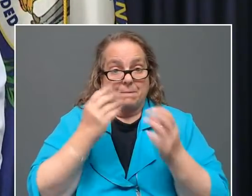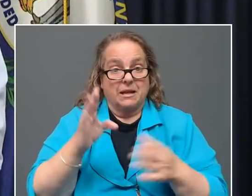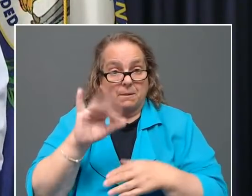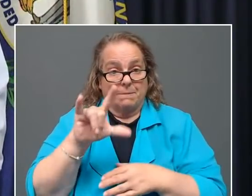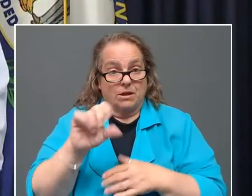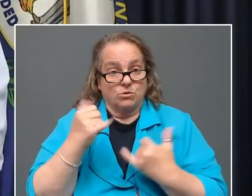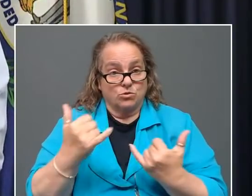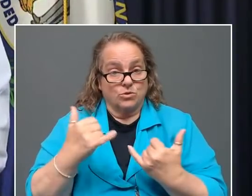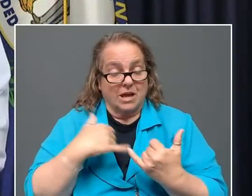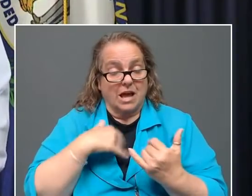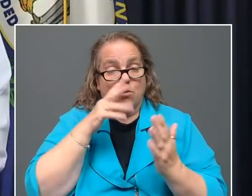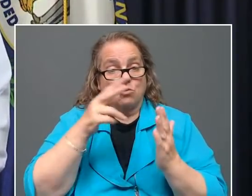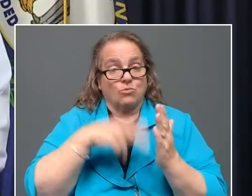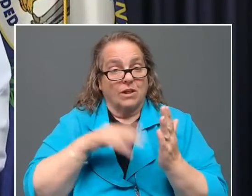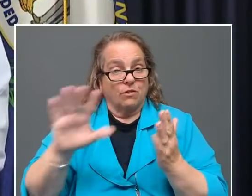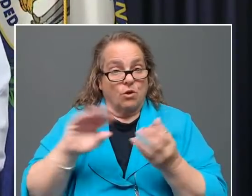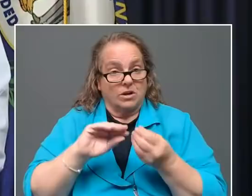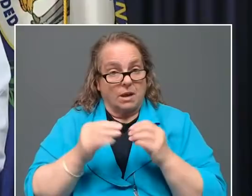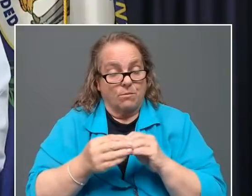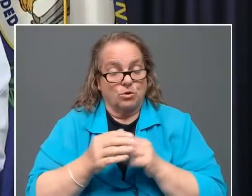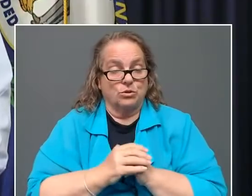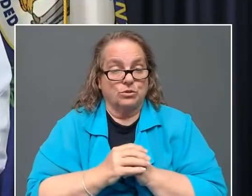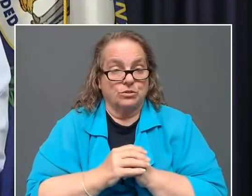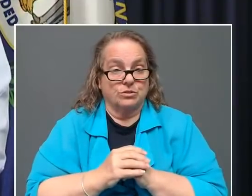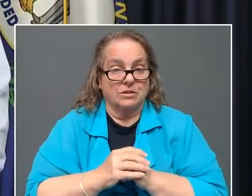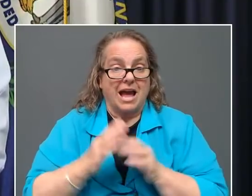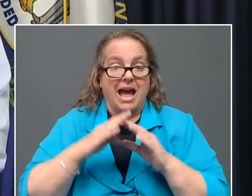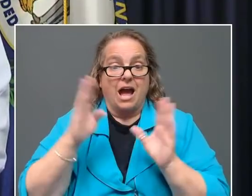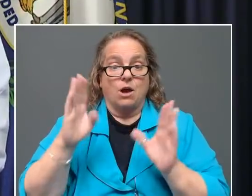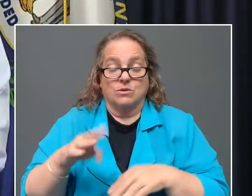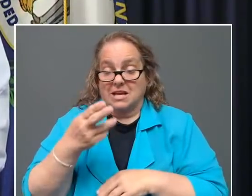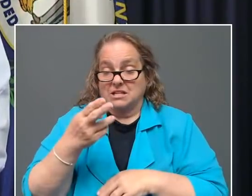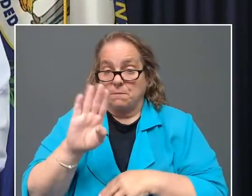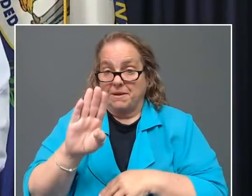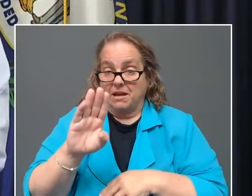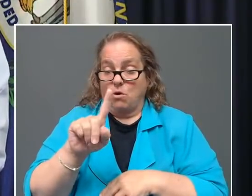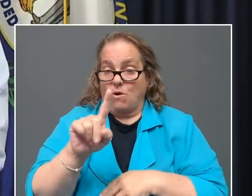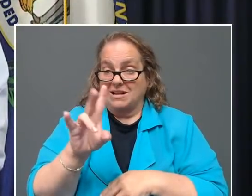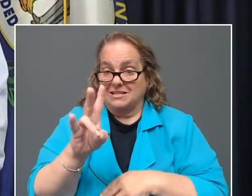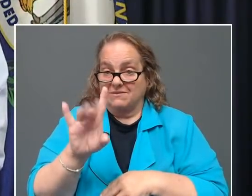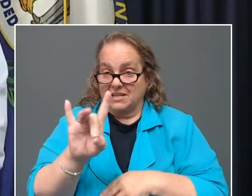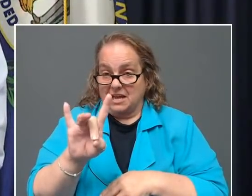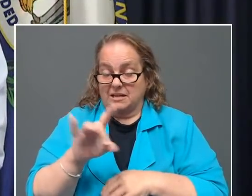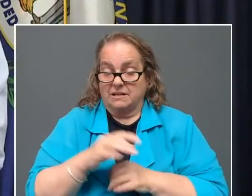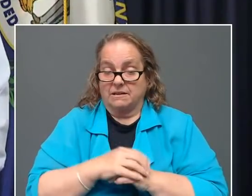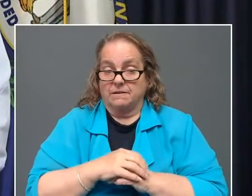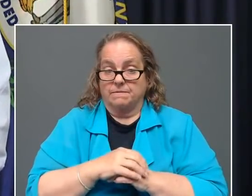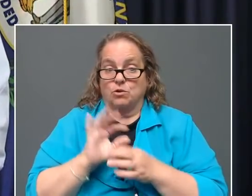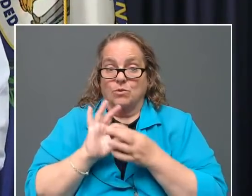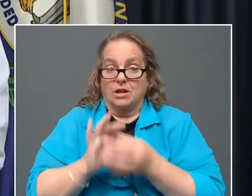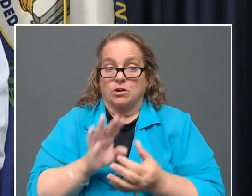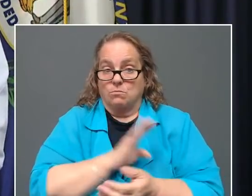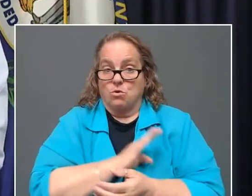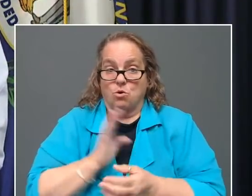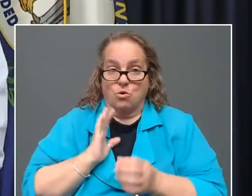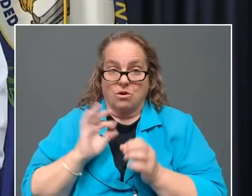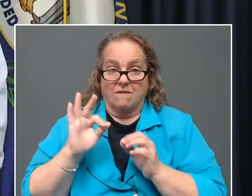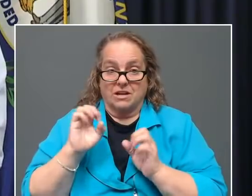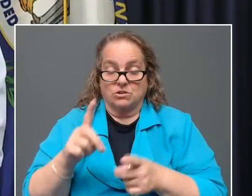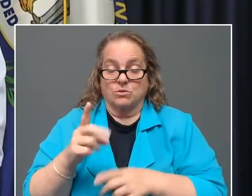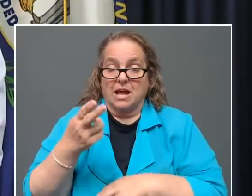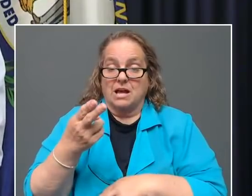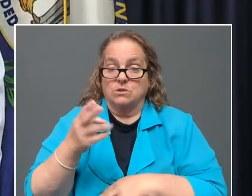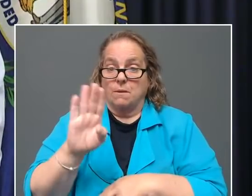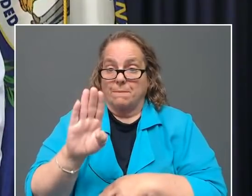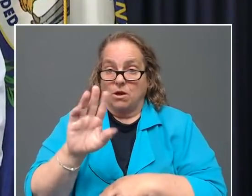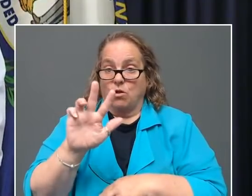read through their numbers. House Bill 178, it's related to the Board of Education. House Bill